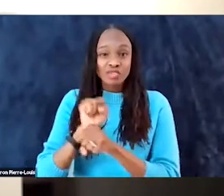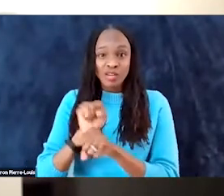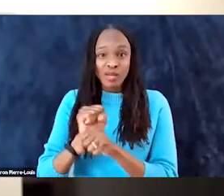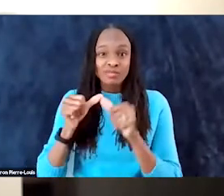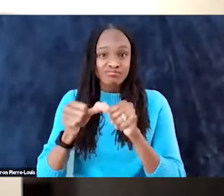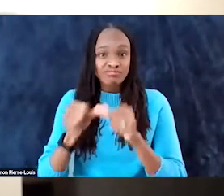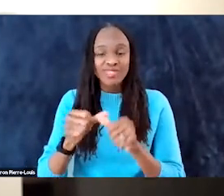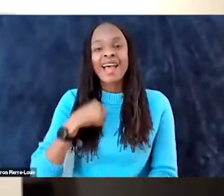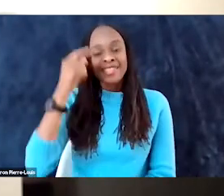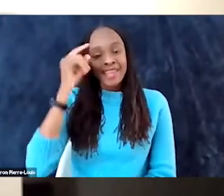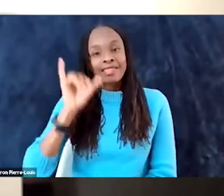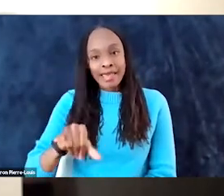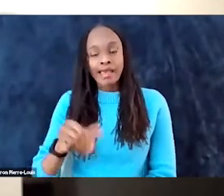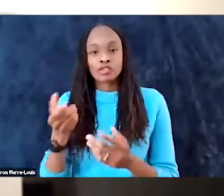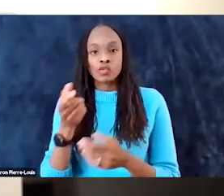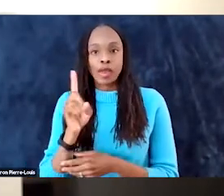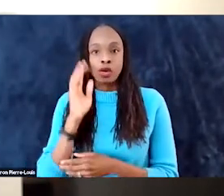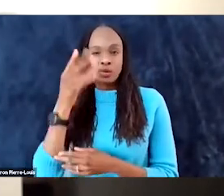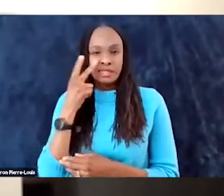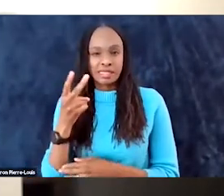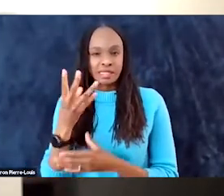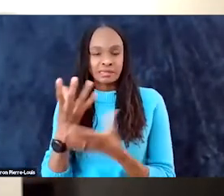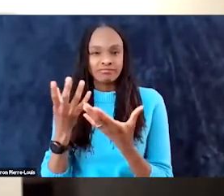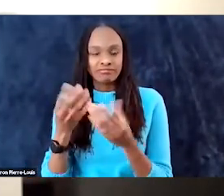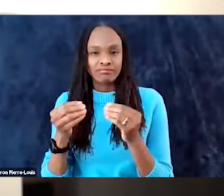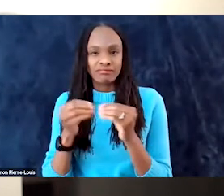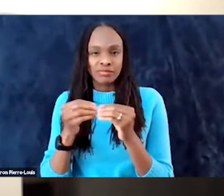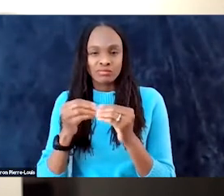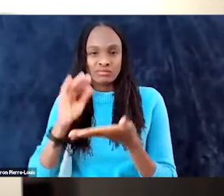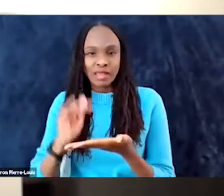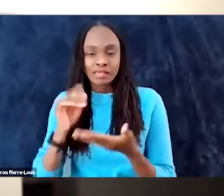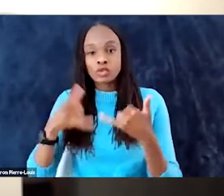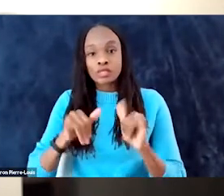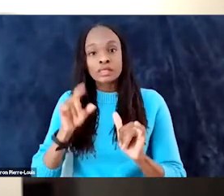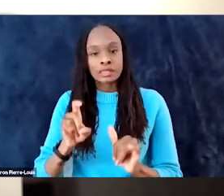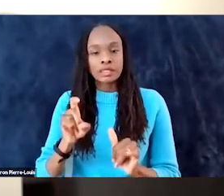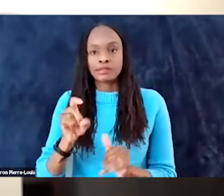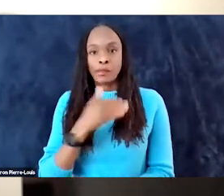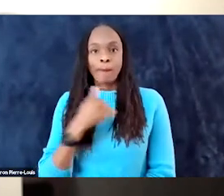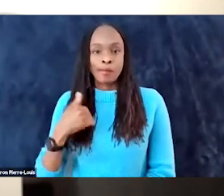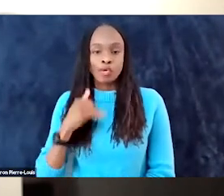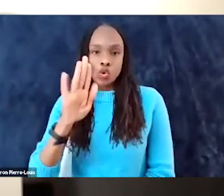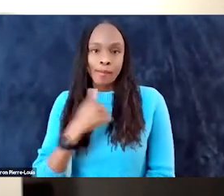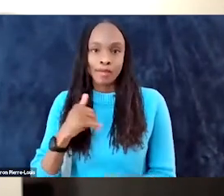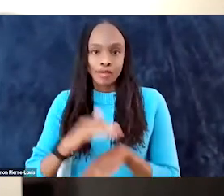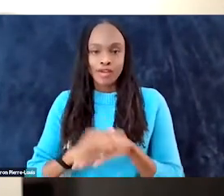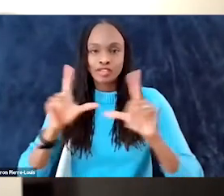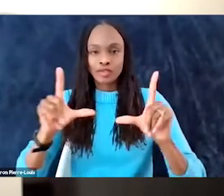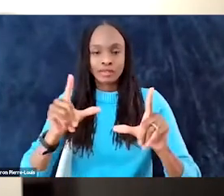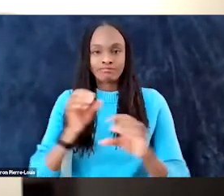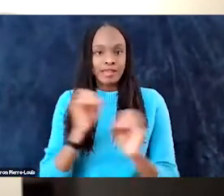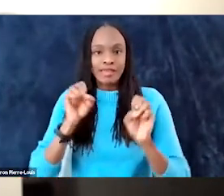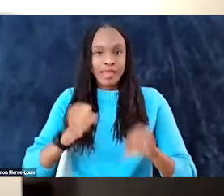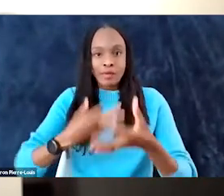where the hollowing out. You still need your members on screen. Nothing replaces that. The question